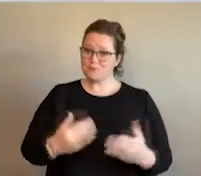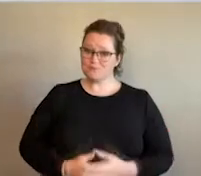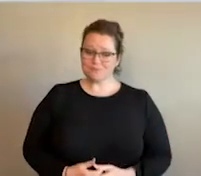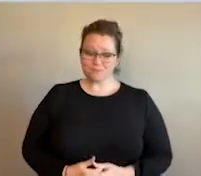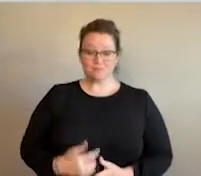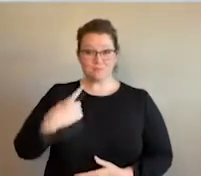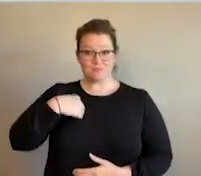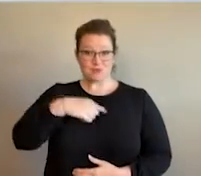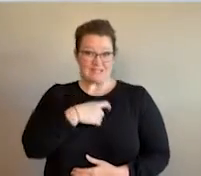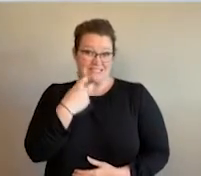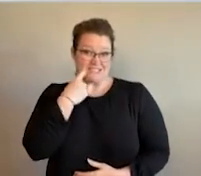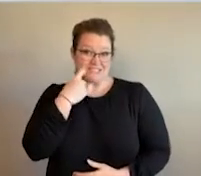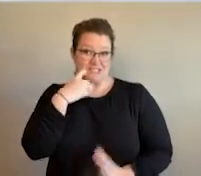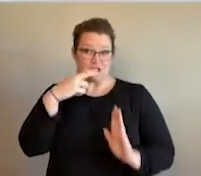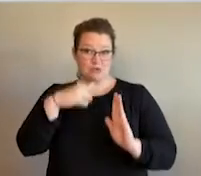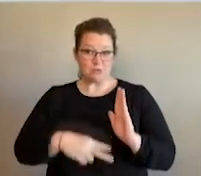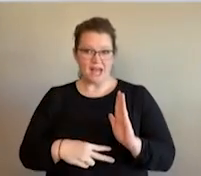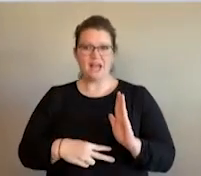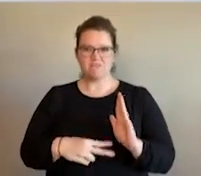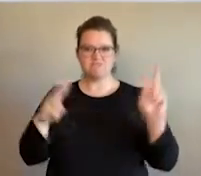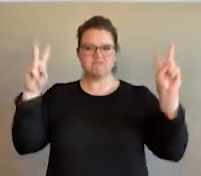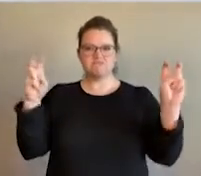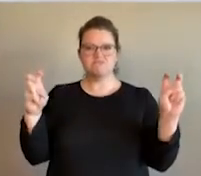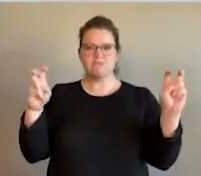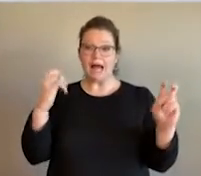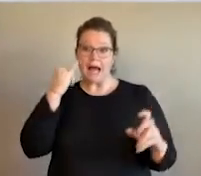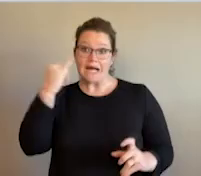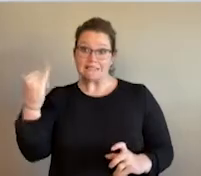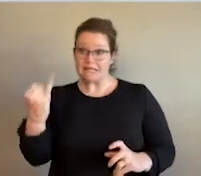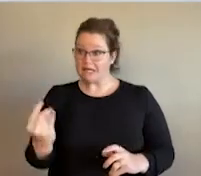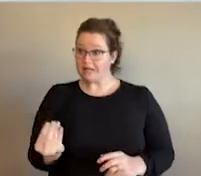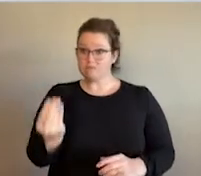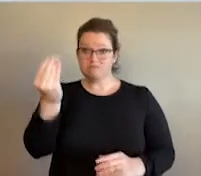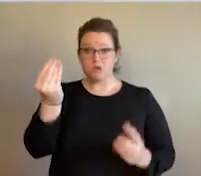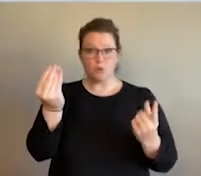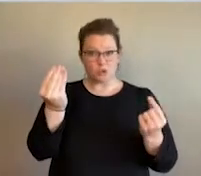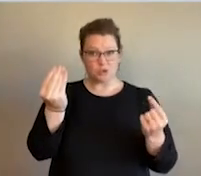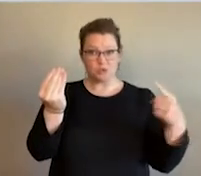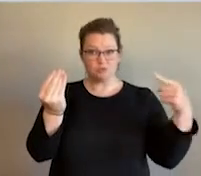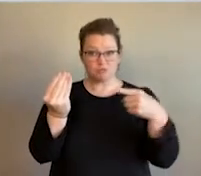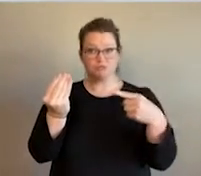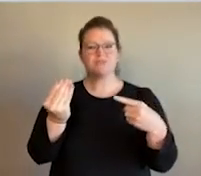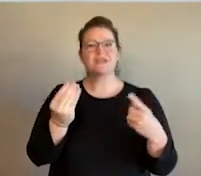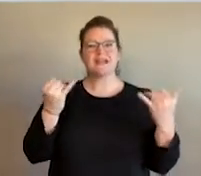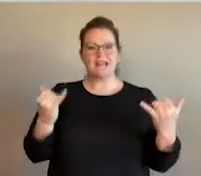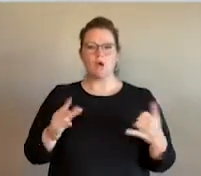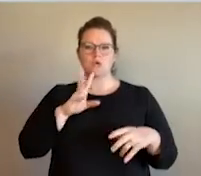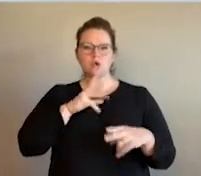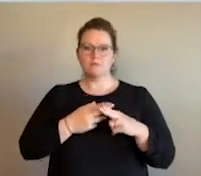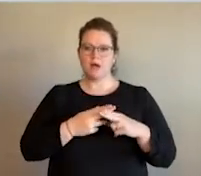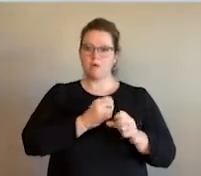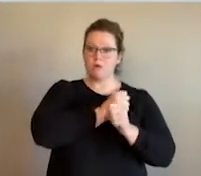So we just read the book, What Do You Do with an Idea? And now we're going to talk a little bit about cause and effect.